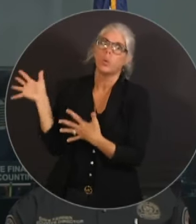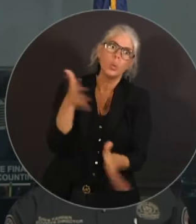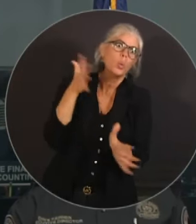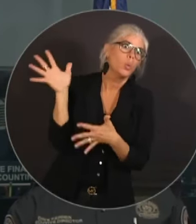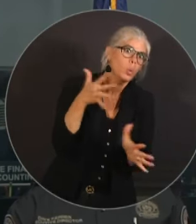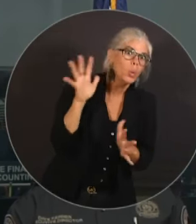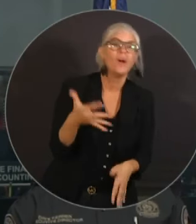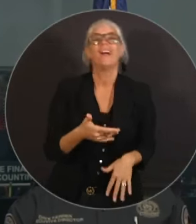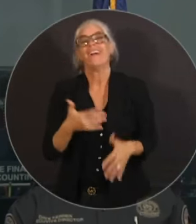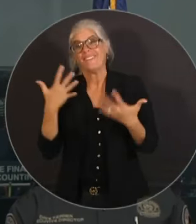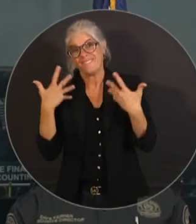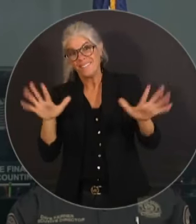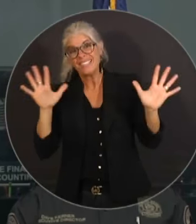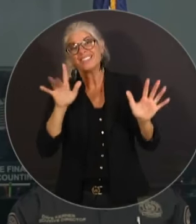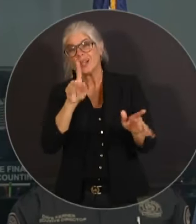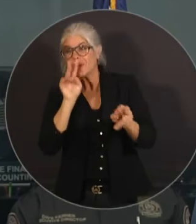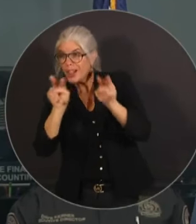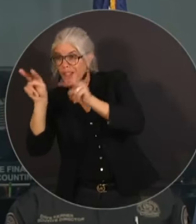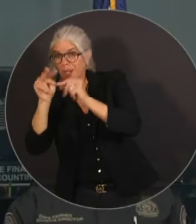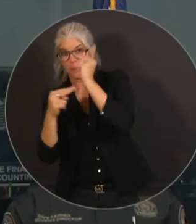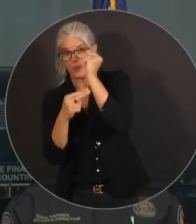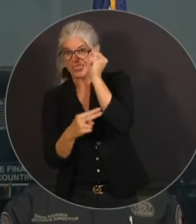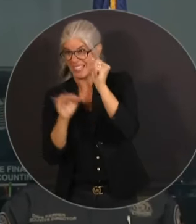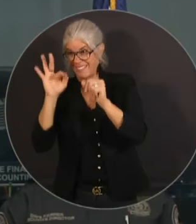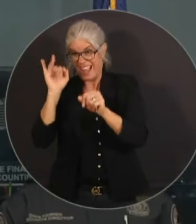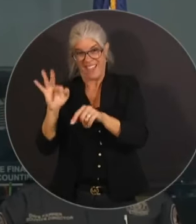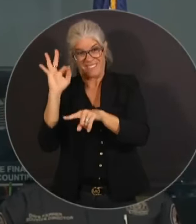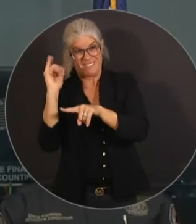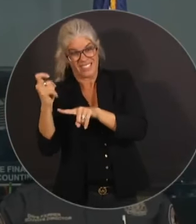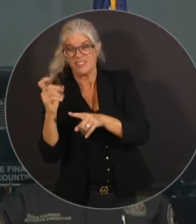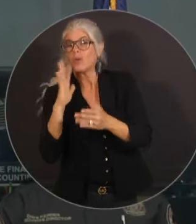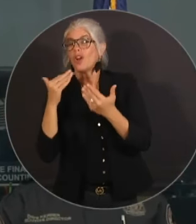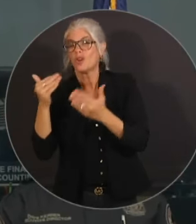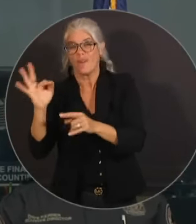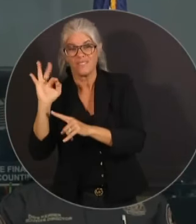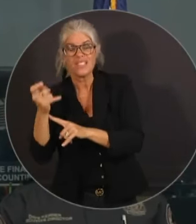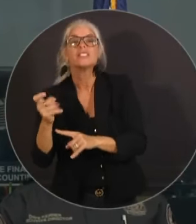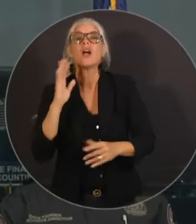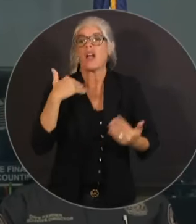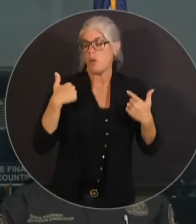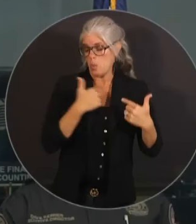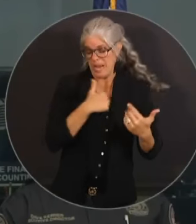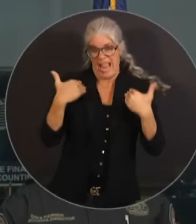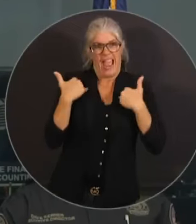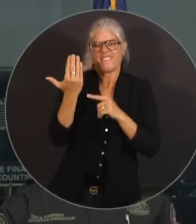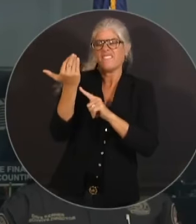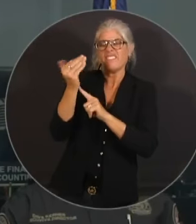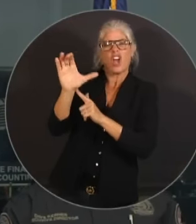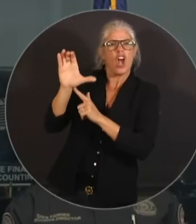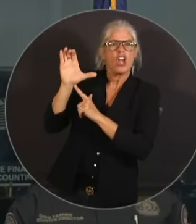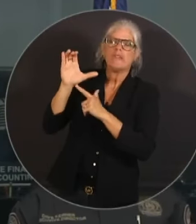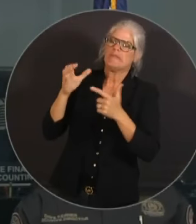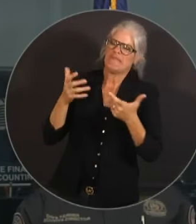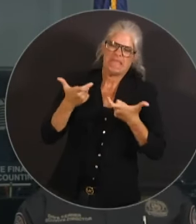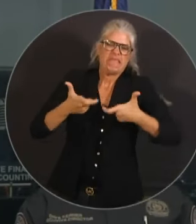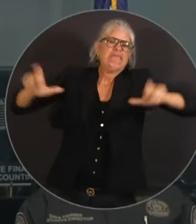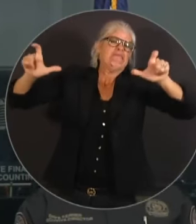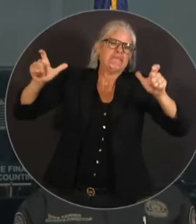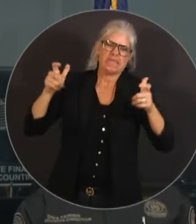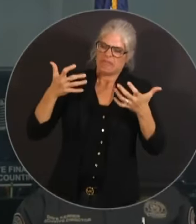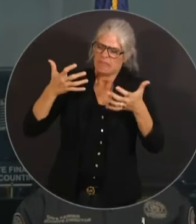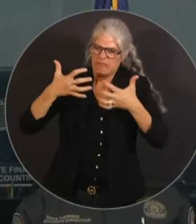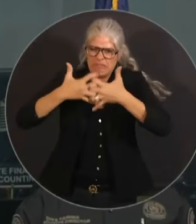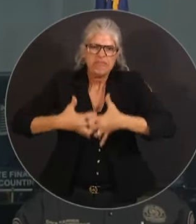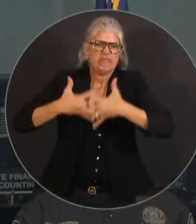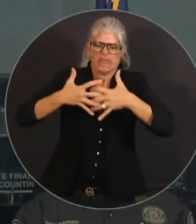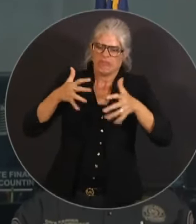repairs that may be needed. We have over 1,500 pieces of heavy equipment and over 300 team members staged throughout the state and ready to move in